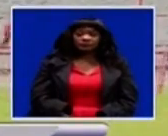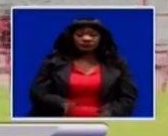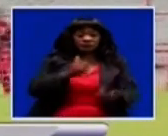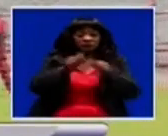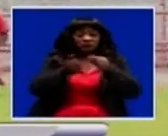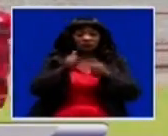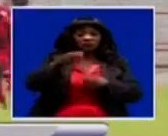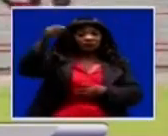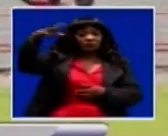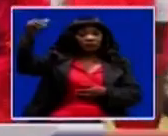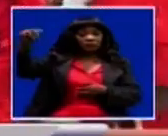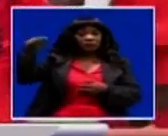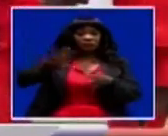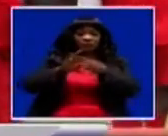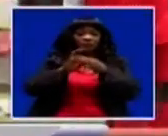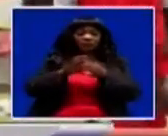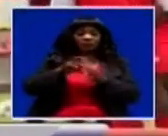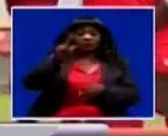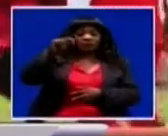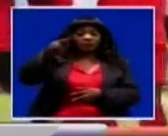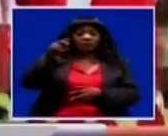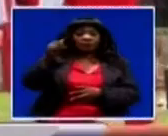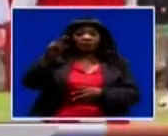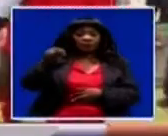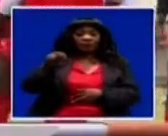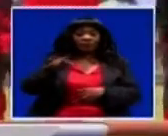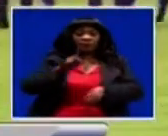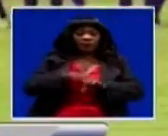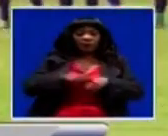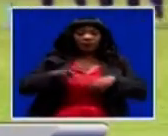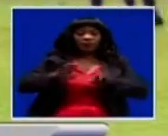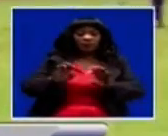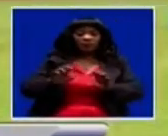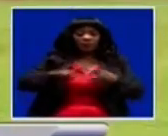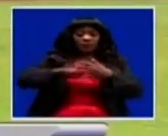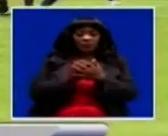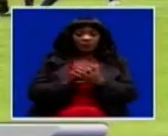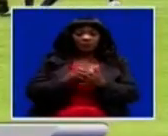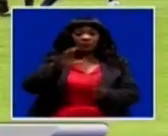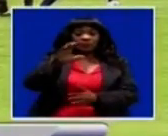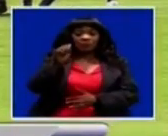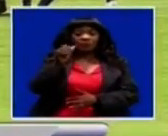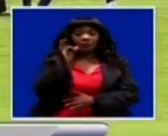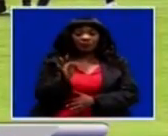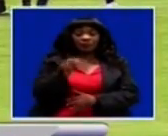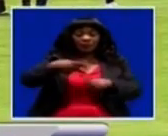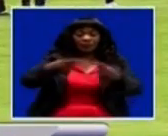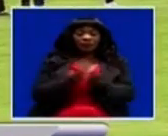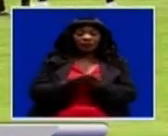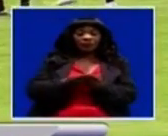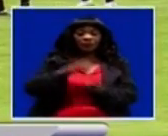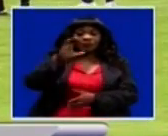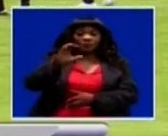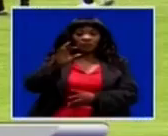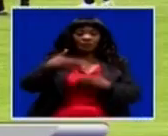And in sports, Zesco United and Nkana football clubs will tomorrow face off in the CAF Confederations Cup Group C